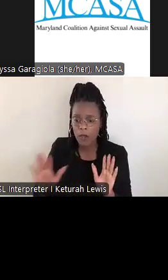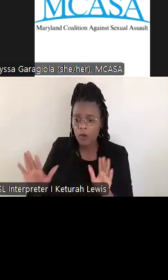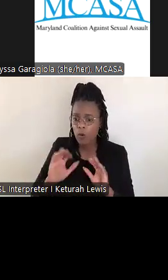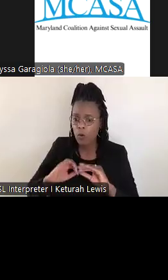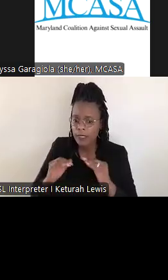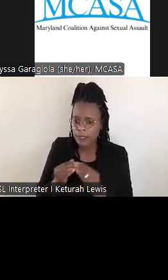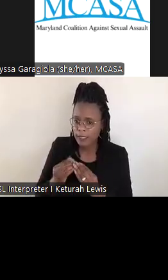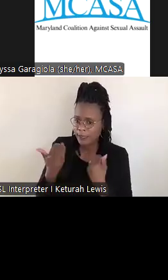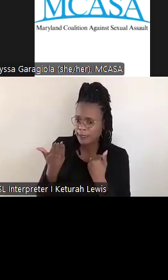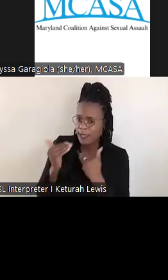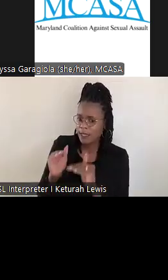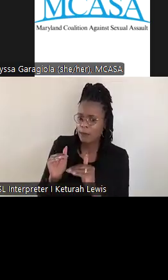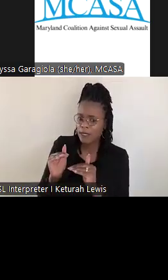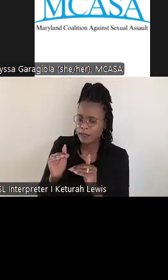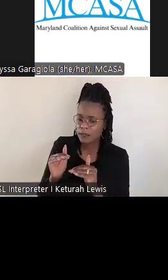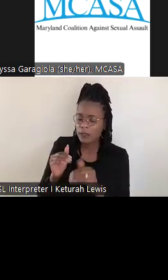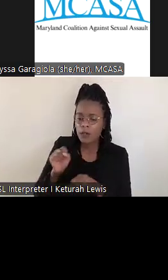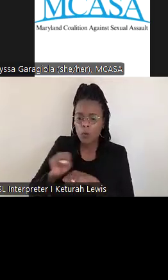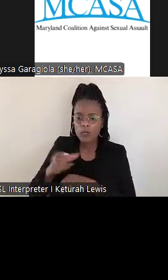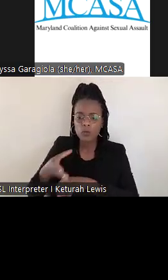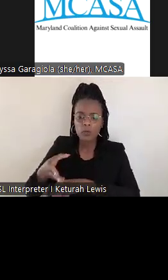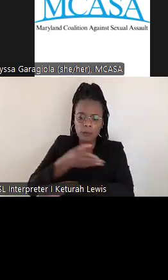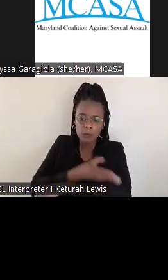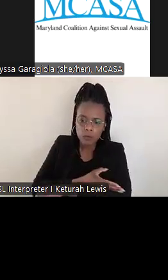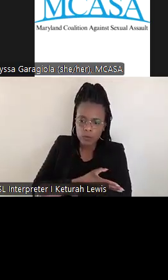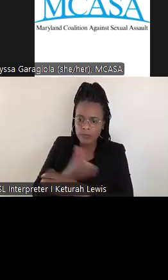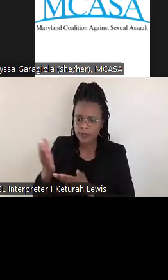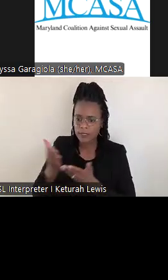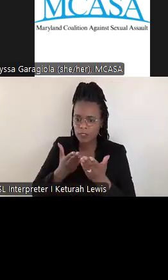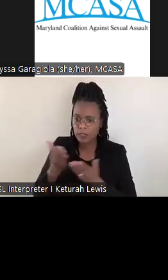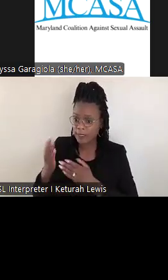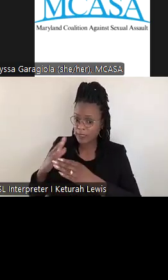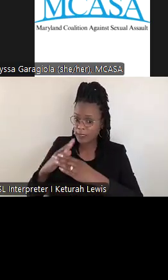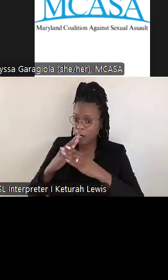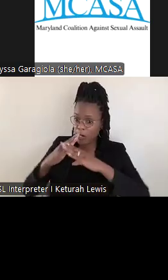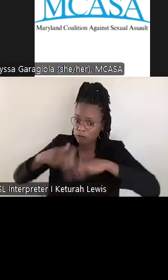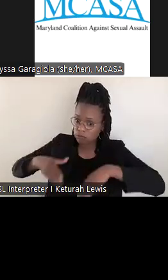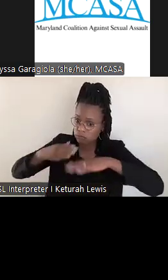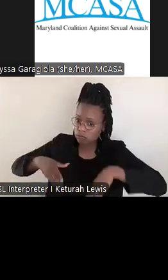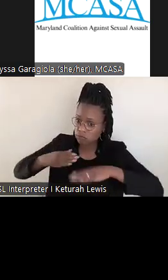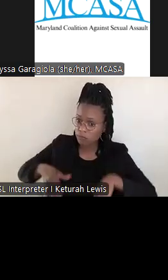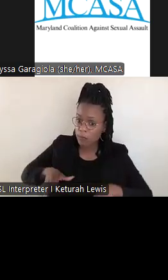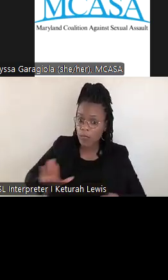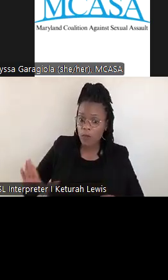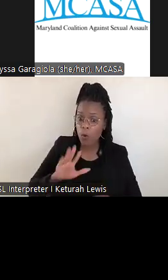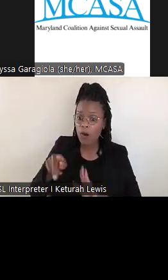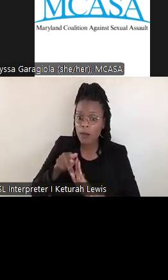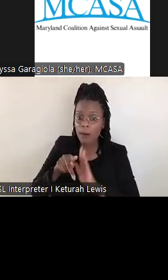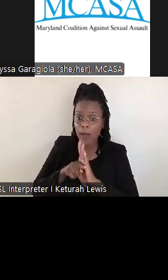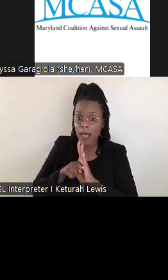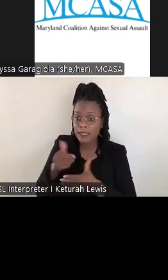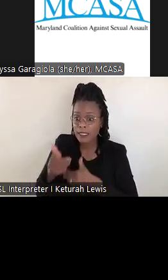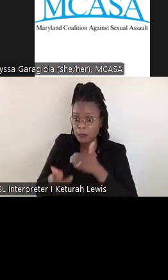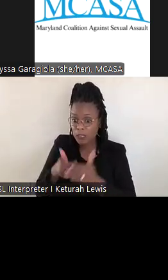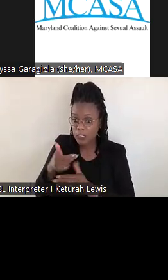to improve services and break down barriers. Your policies and procedures name different